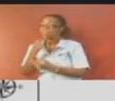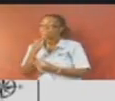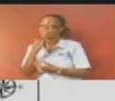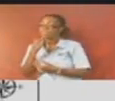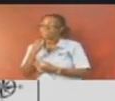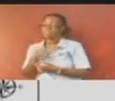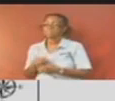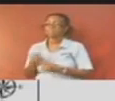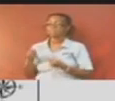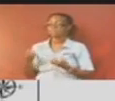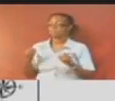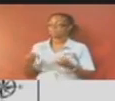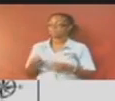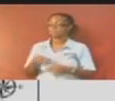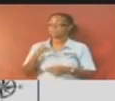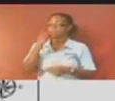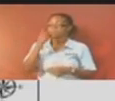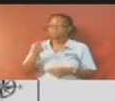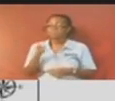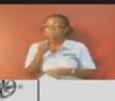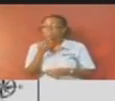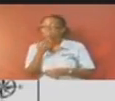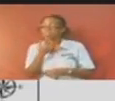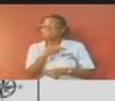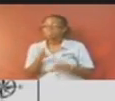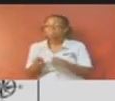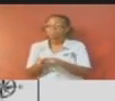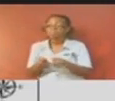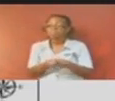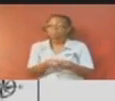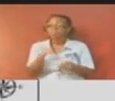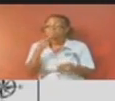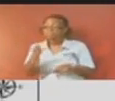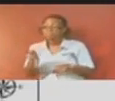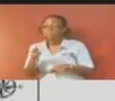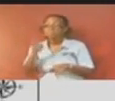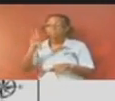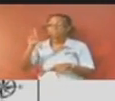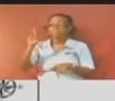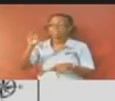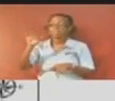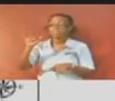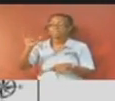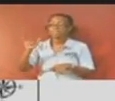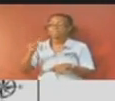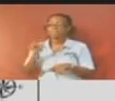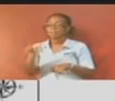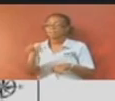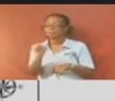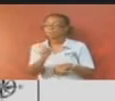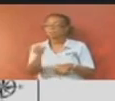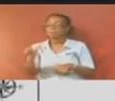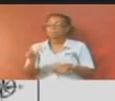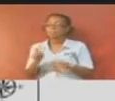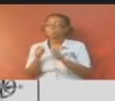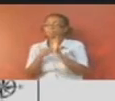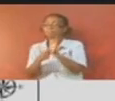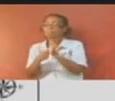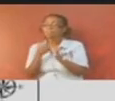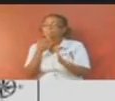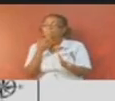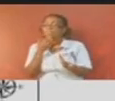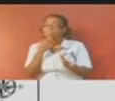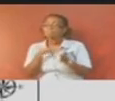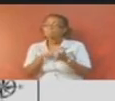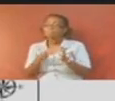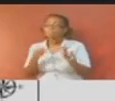just the coloration, but if you look at the legend, the little boxes on the right that say what the colors mean, we're now seeing that the darkest